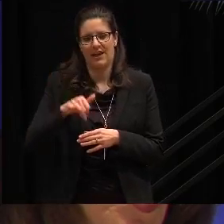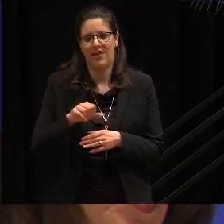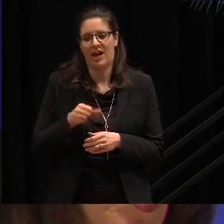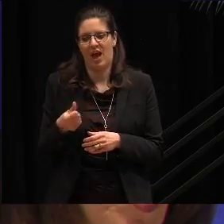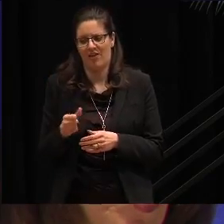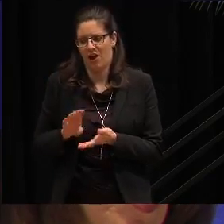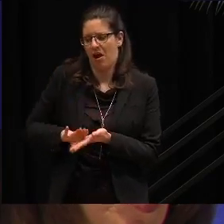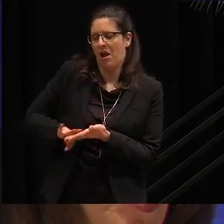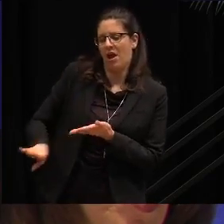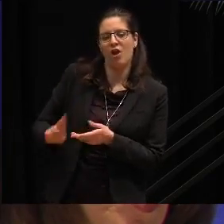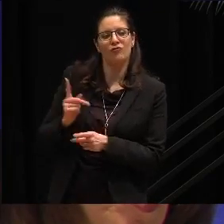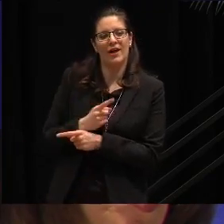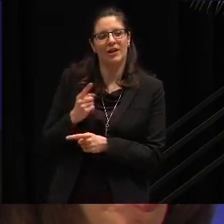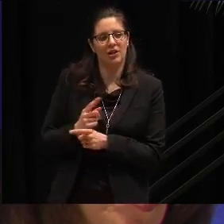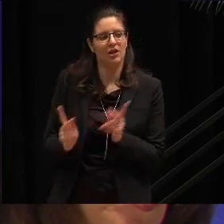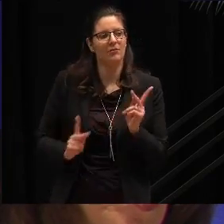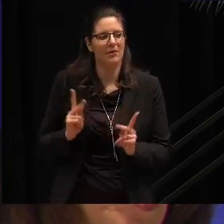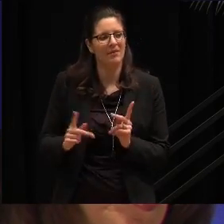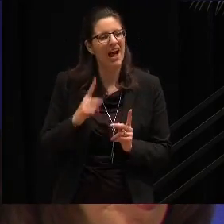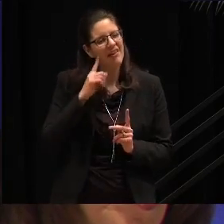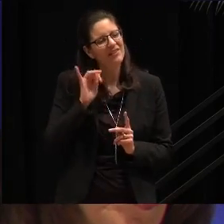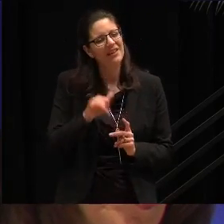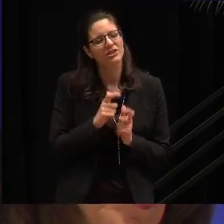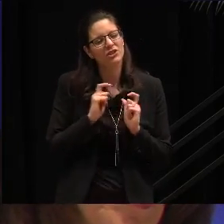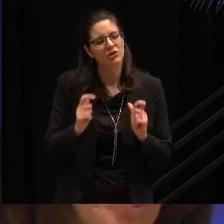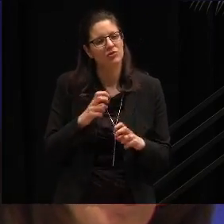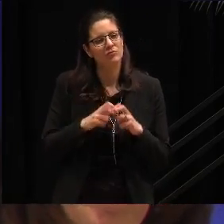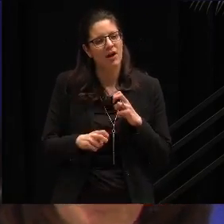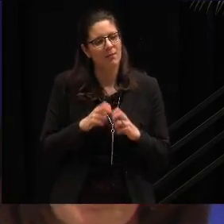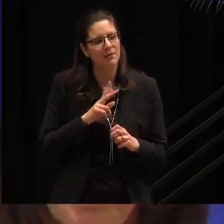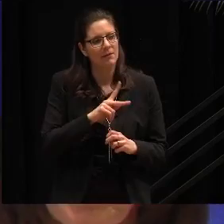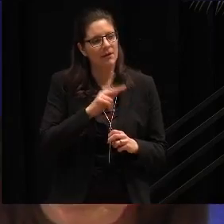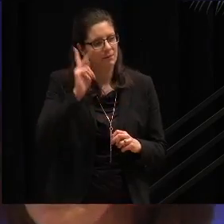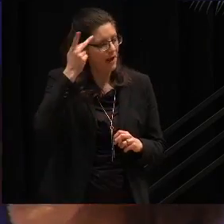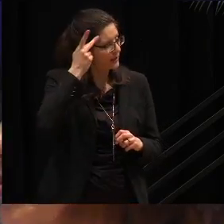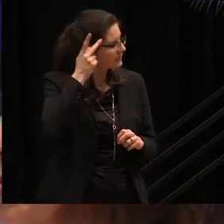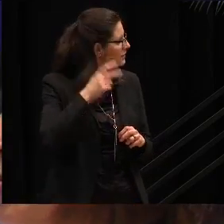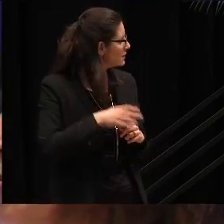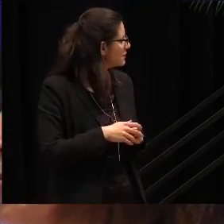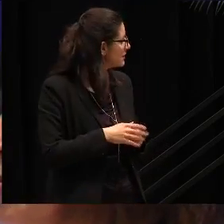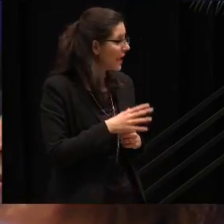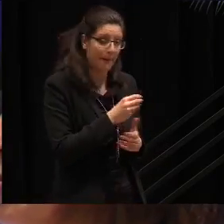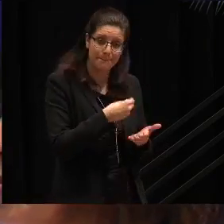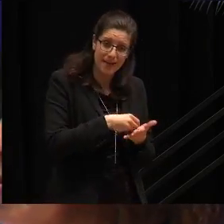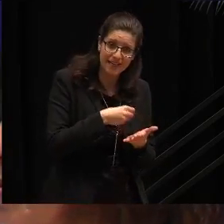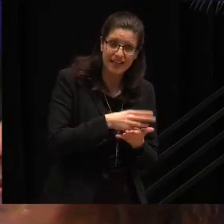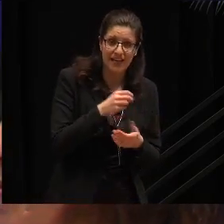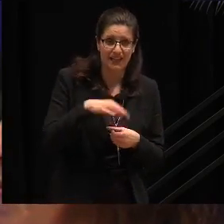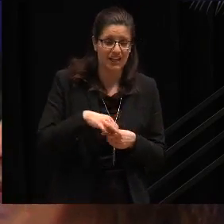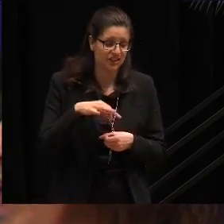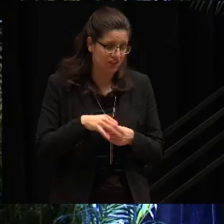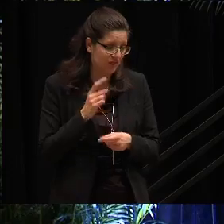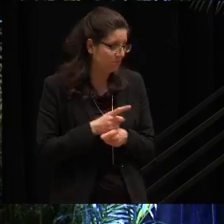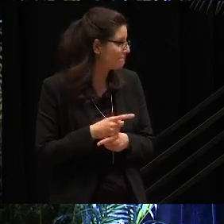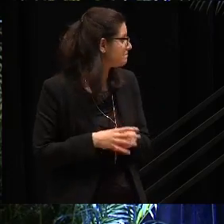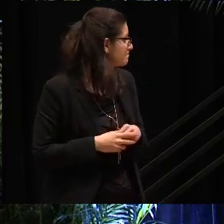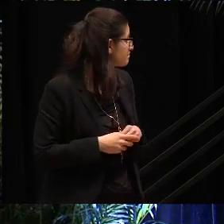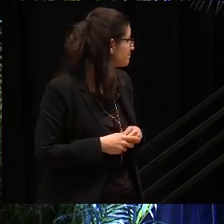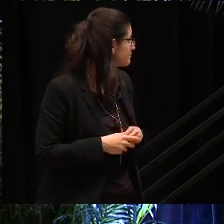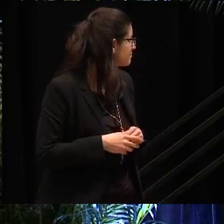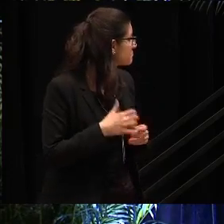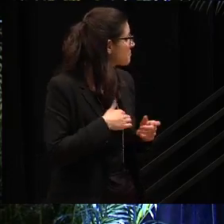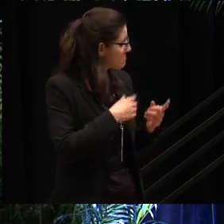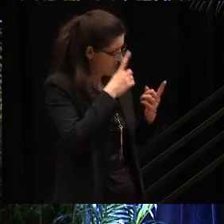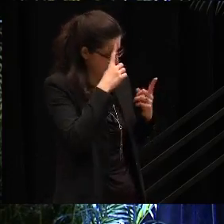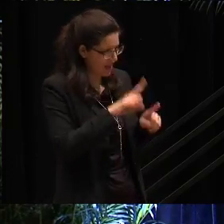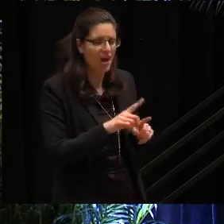rest of us in politics are the two biggest problems that we have. I agree. Money and elections, I agree. And I tend to agree as